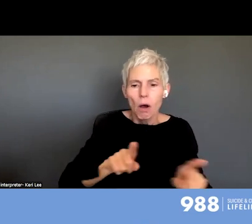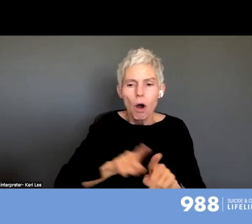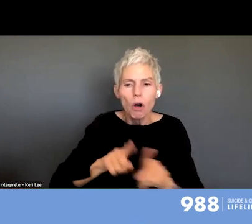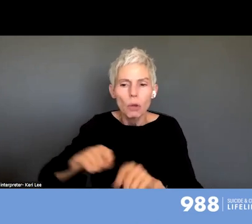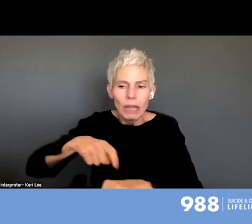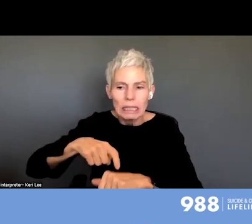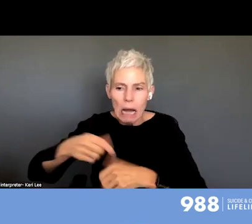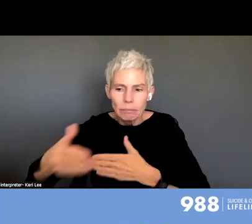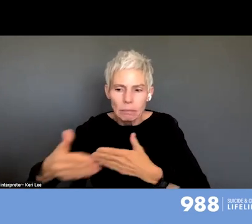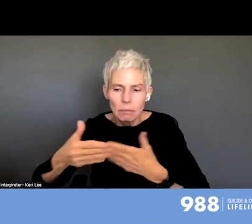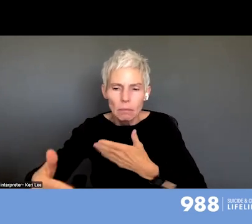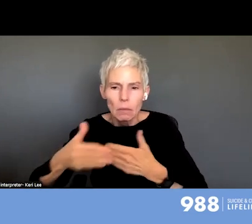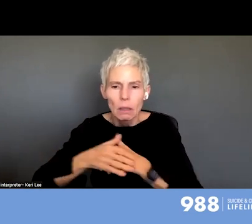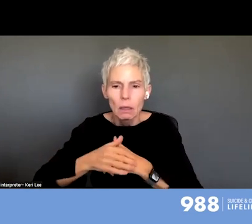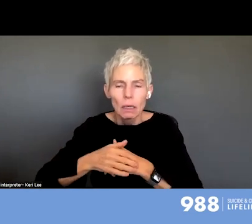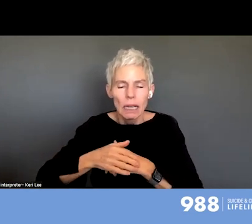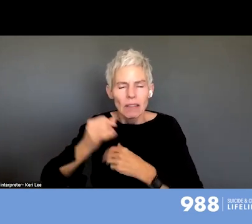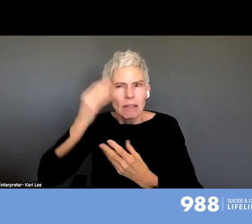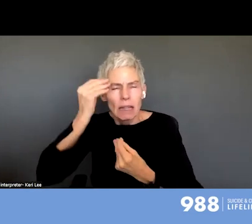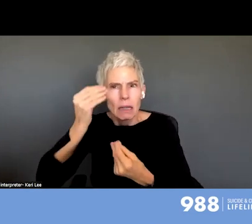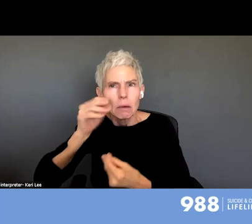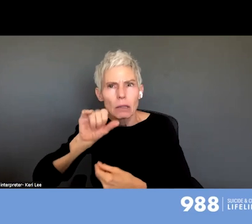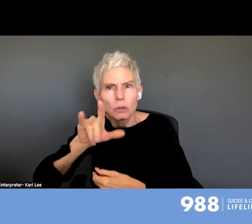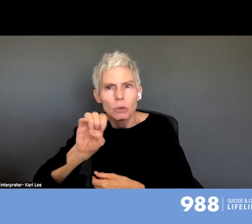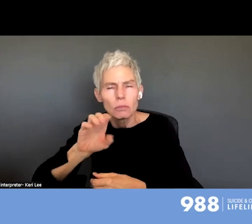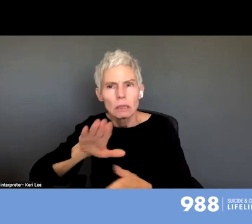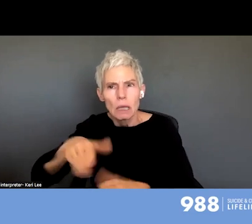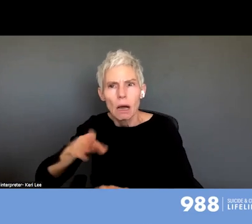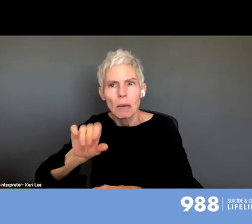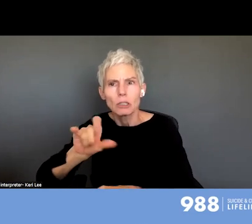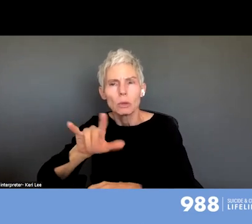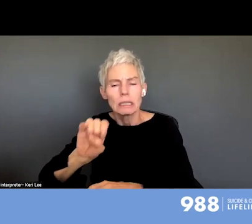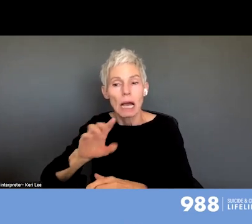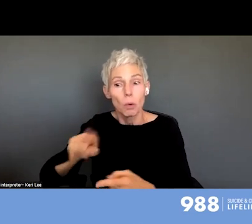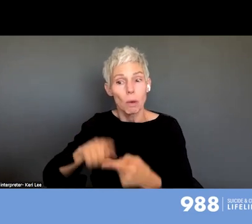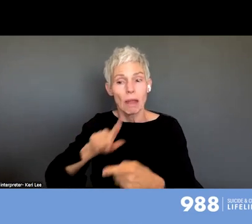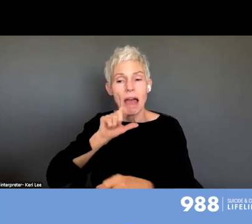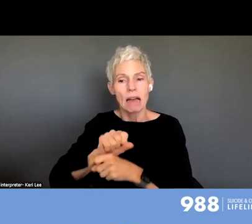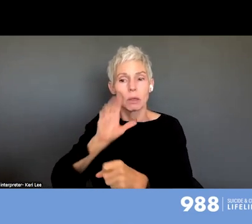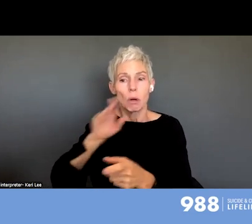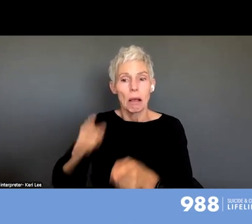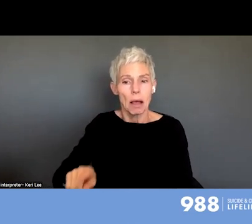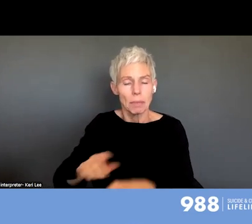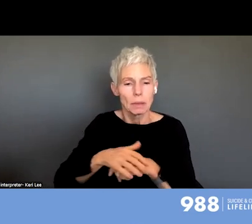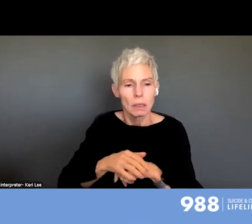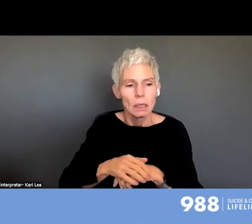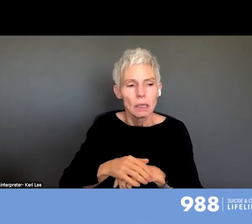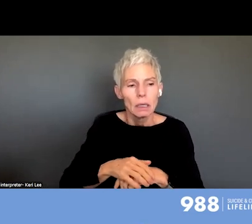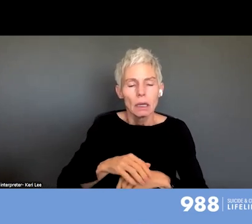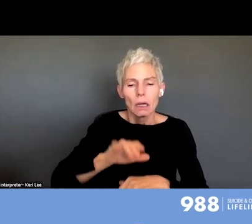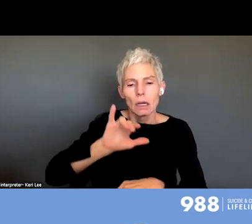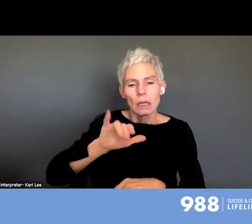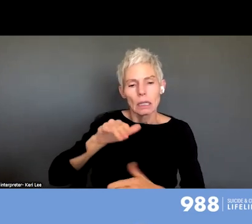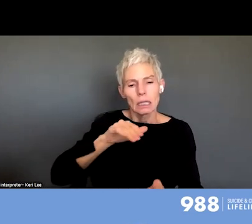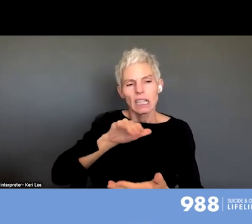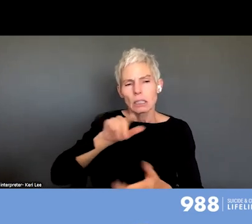thoughts of suicide and action on those thoughts. And finally, as this points out, one thing that Dr. John Draper and